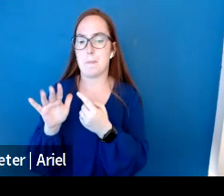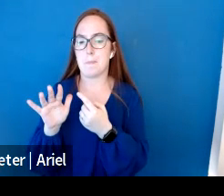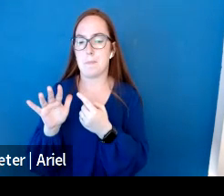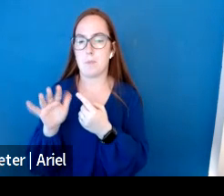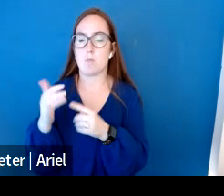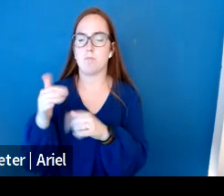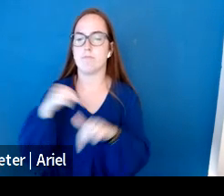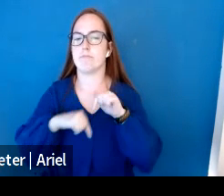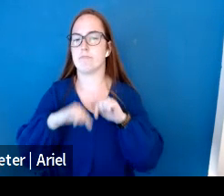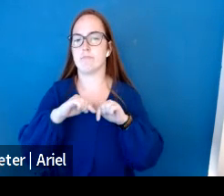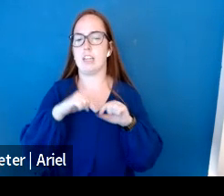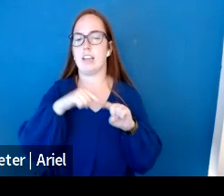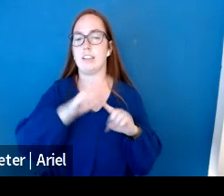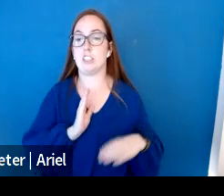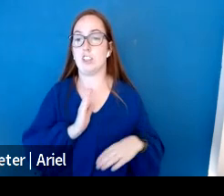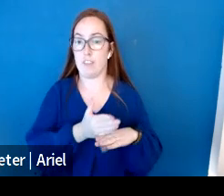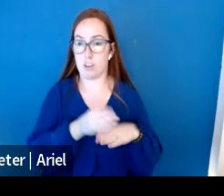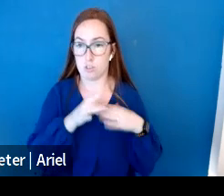intervention guide,